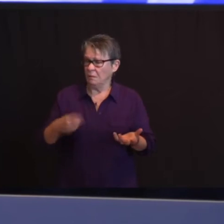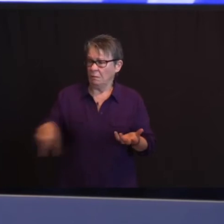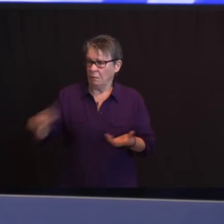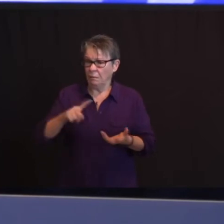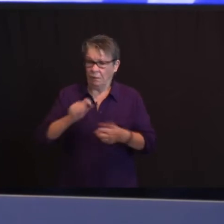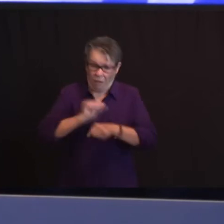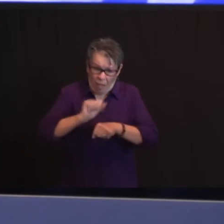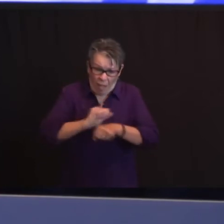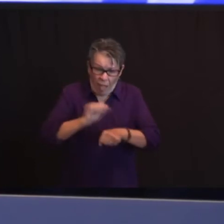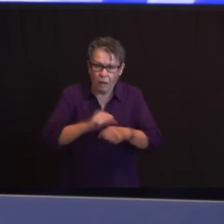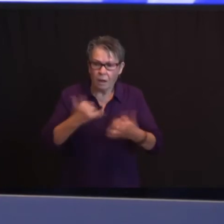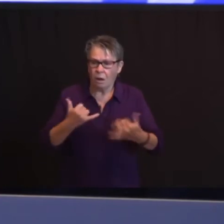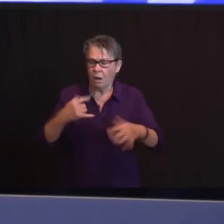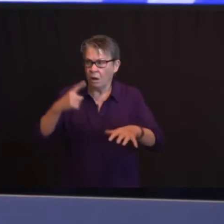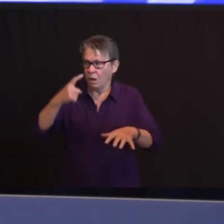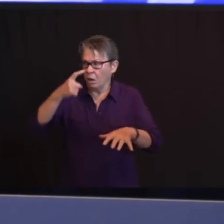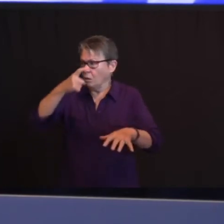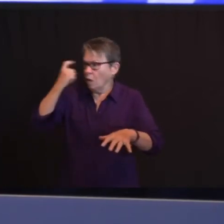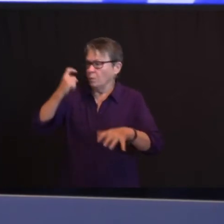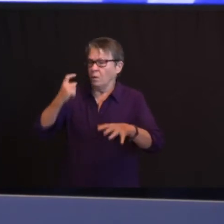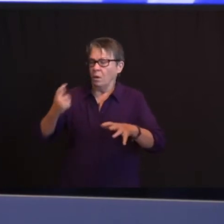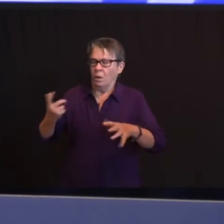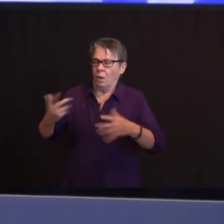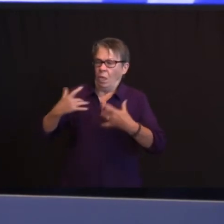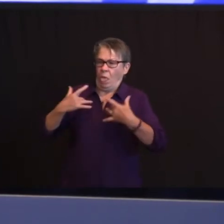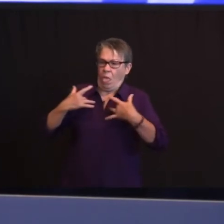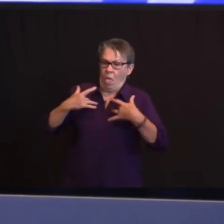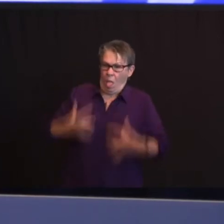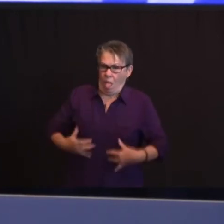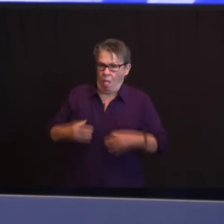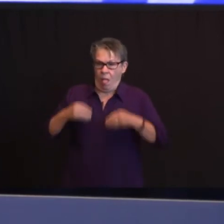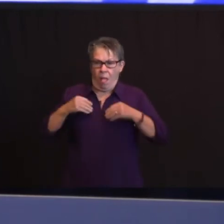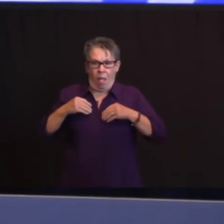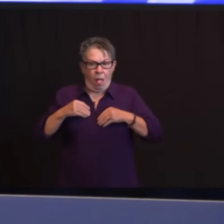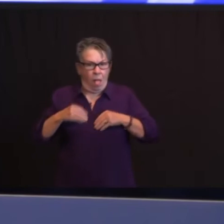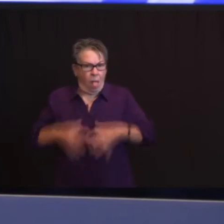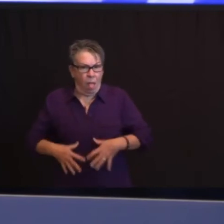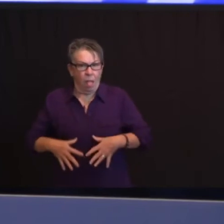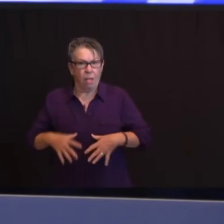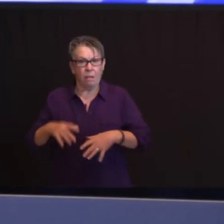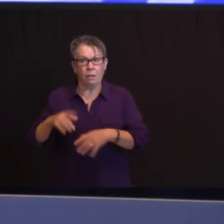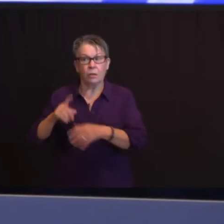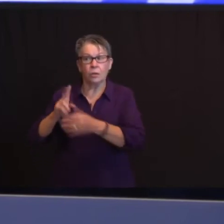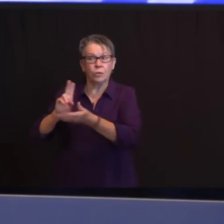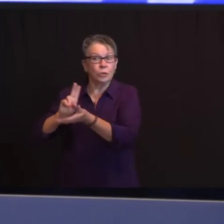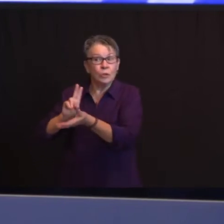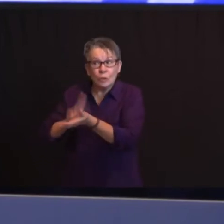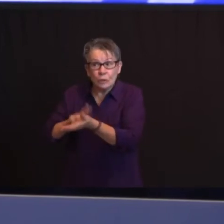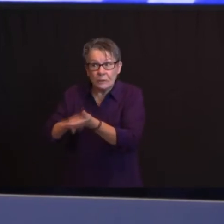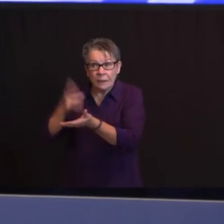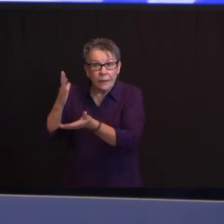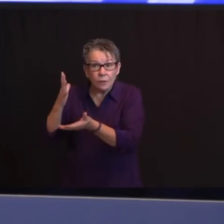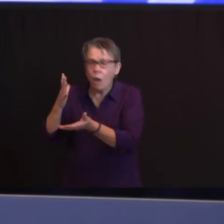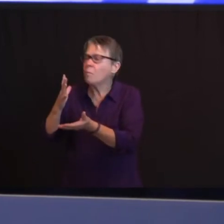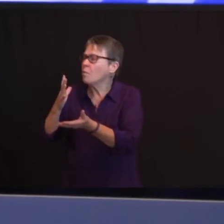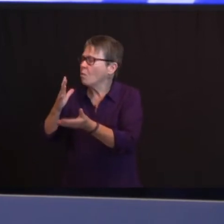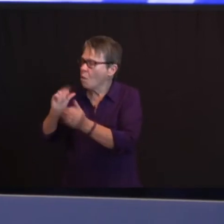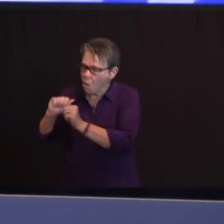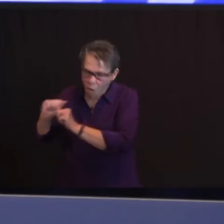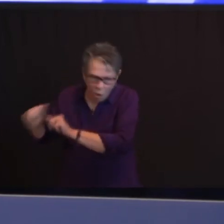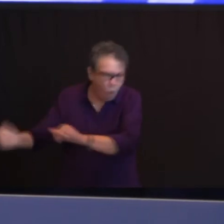nurses. It's everyone that worked in the hospital during March and April are having some issues